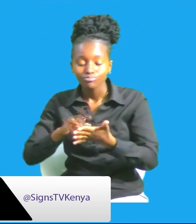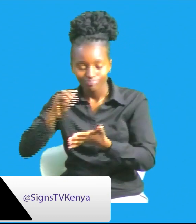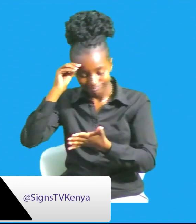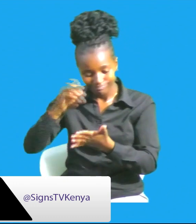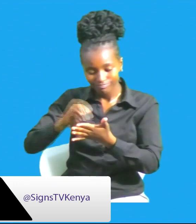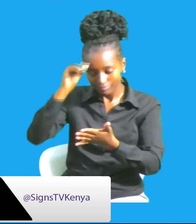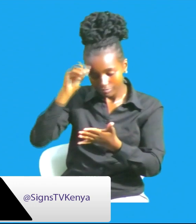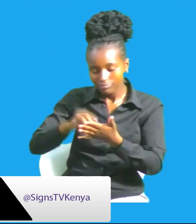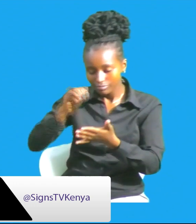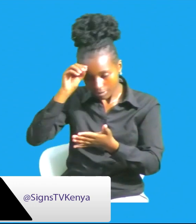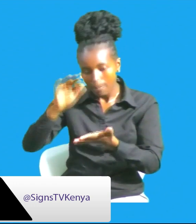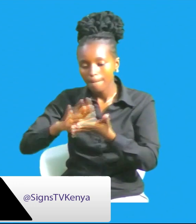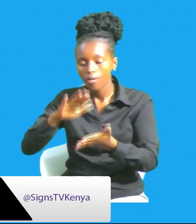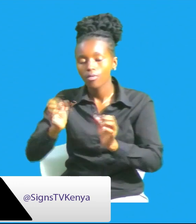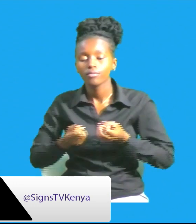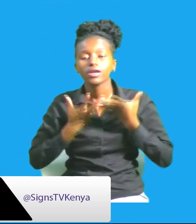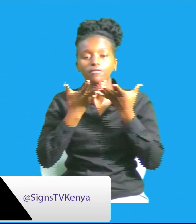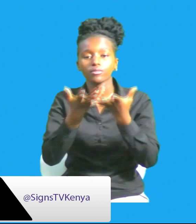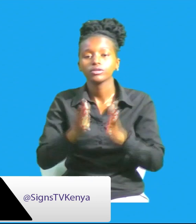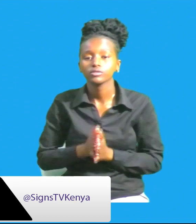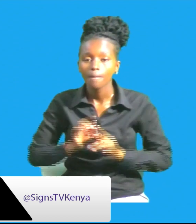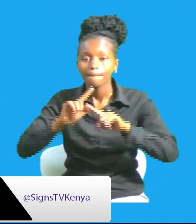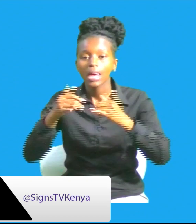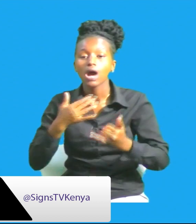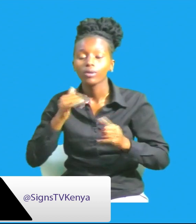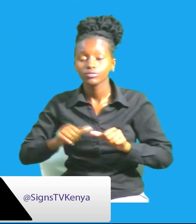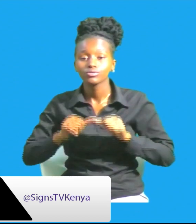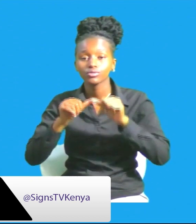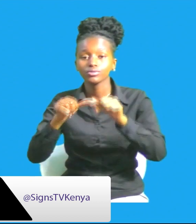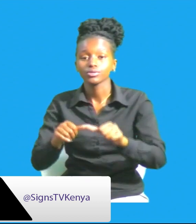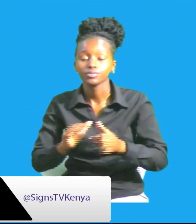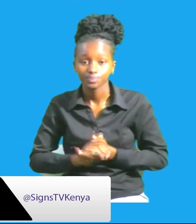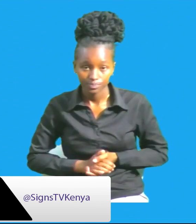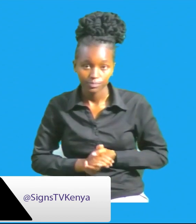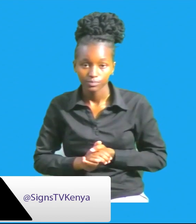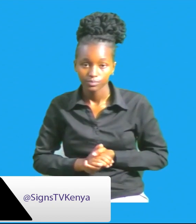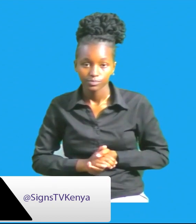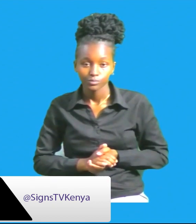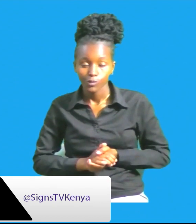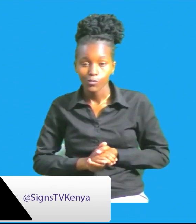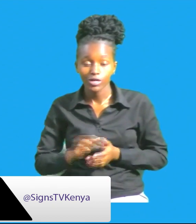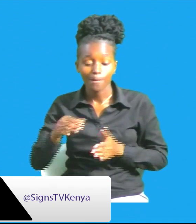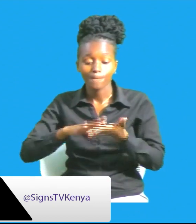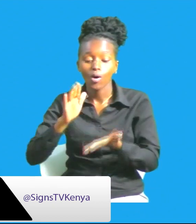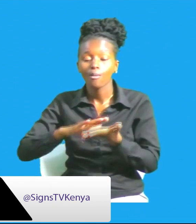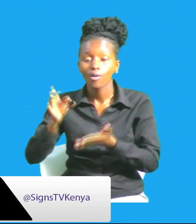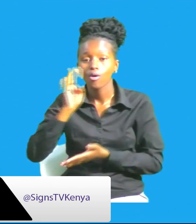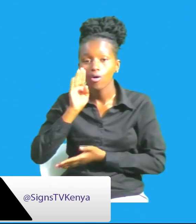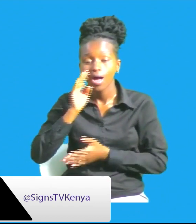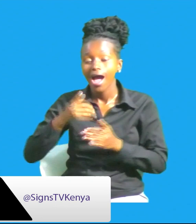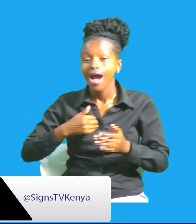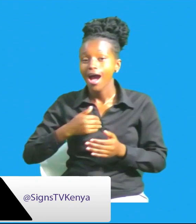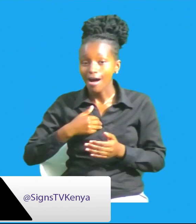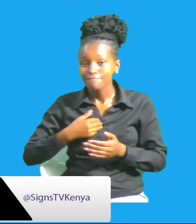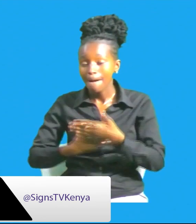for all these insights. But moving on, now remember this is where we give you the tea. So moving on, acha tuende kwa baby mama